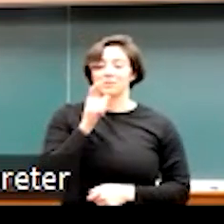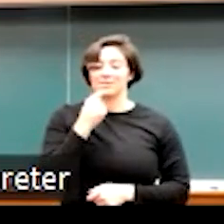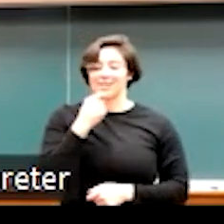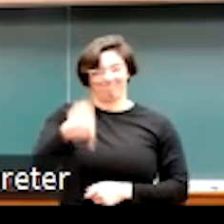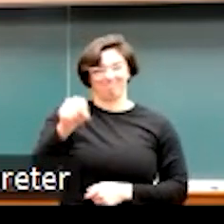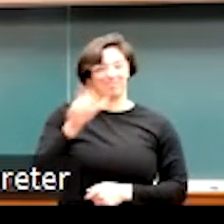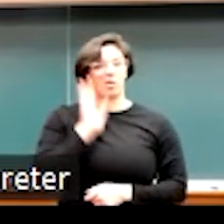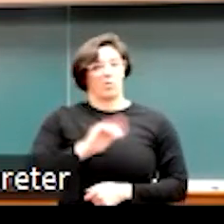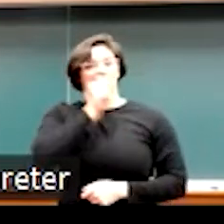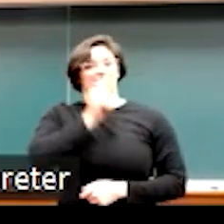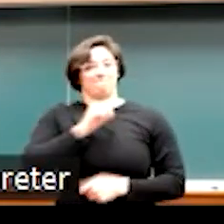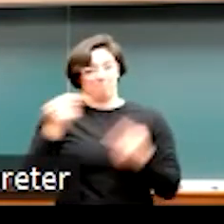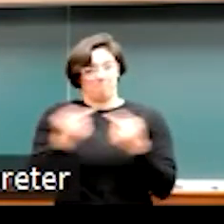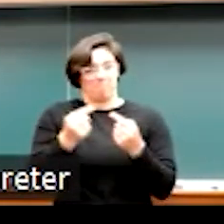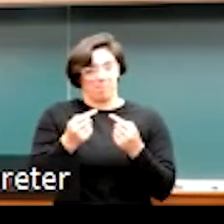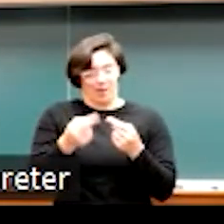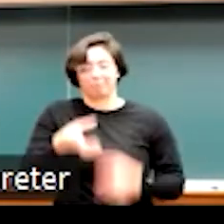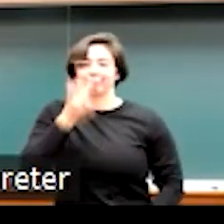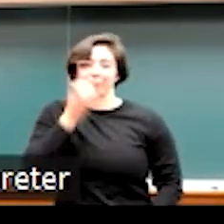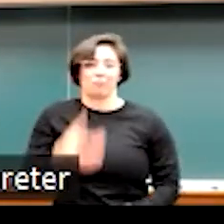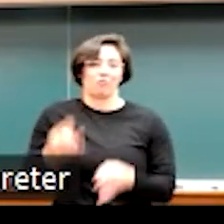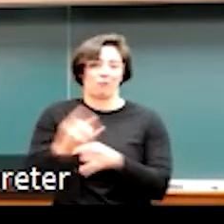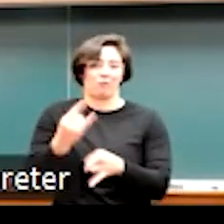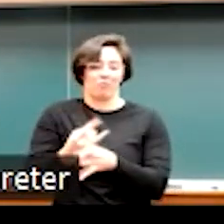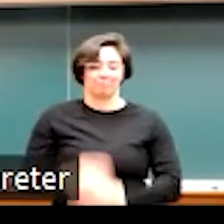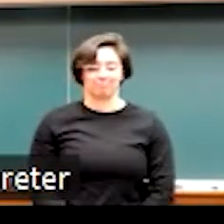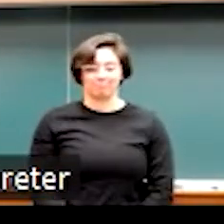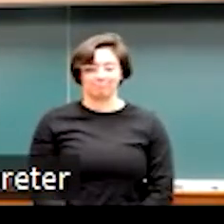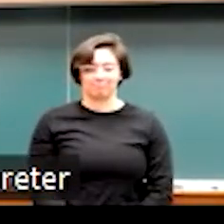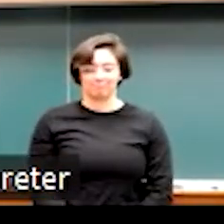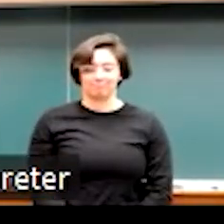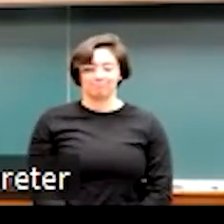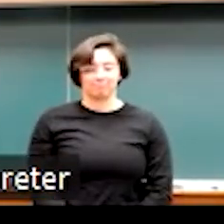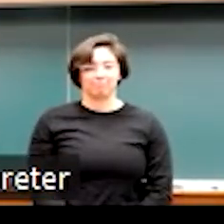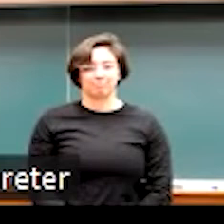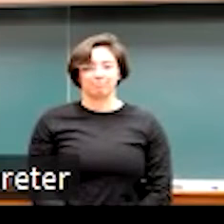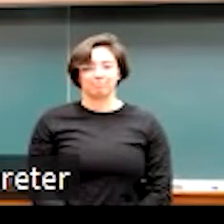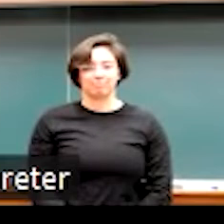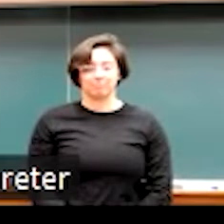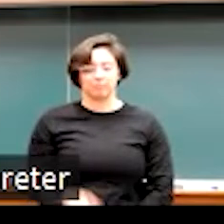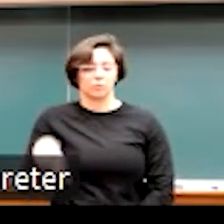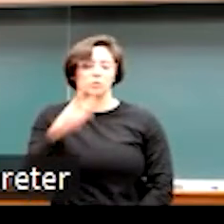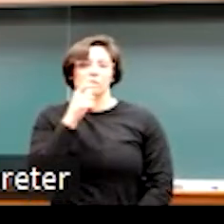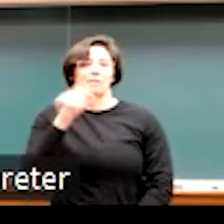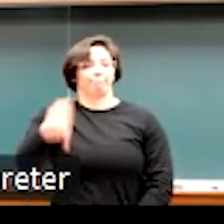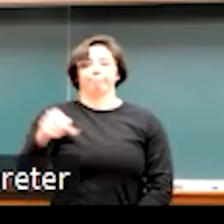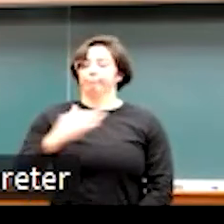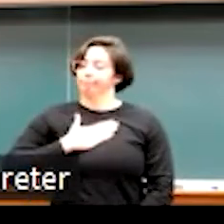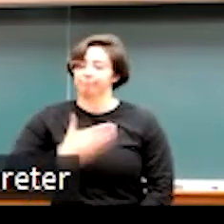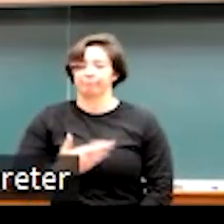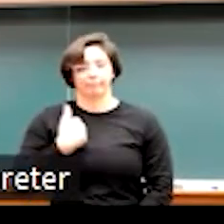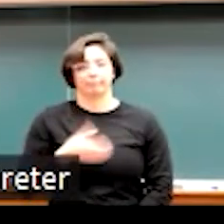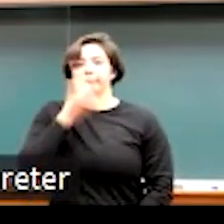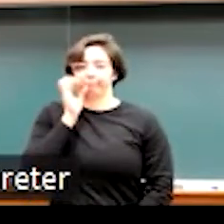done. That's what I mean by readily report. A good percent say, absolutely, I do that for sure. They're 2 times more likely to